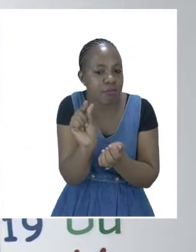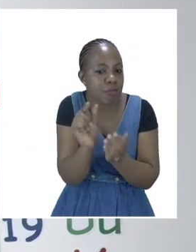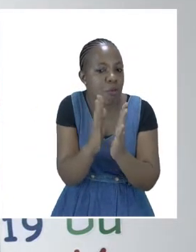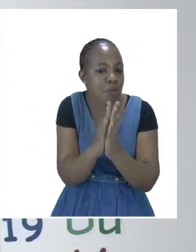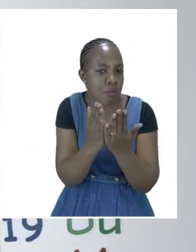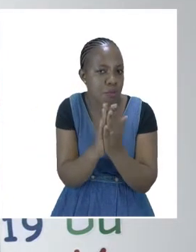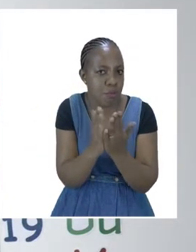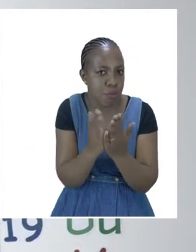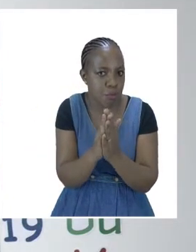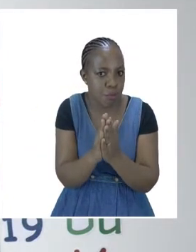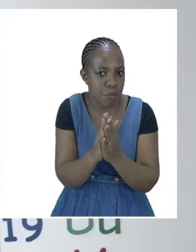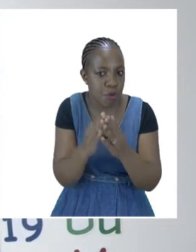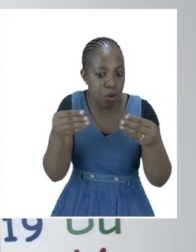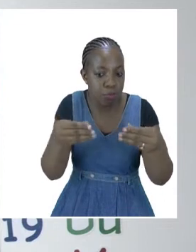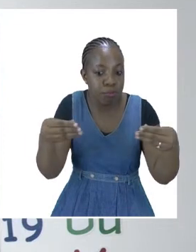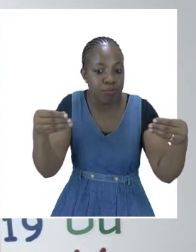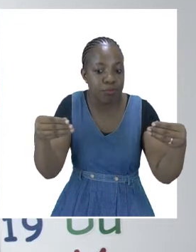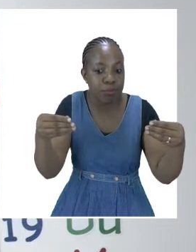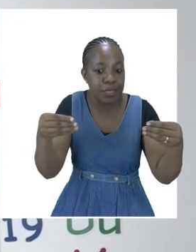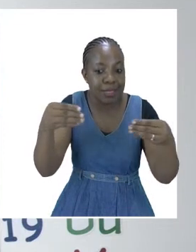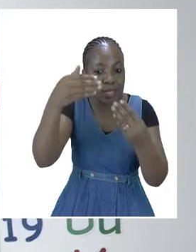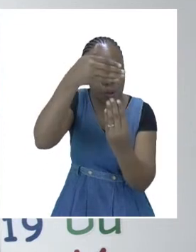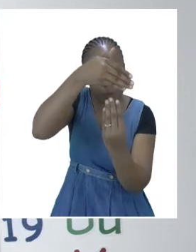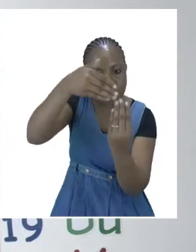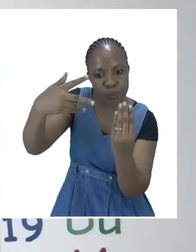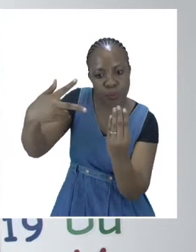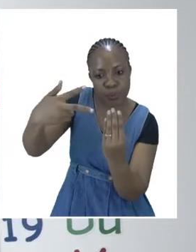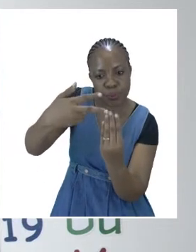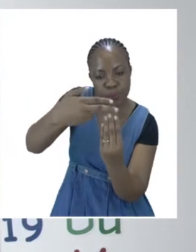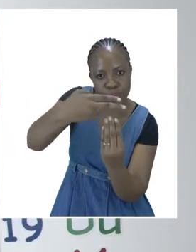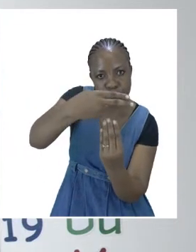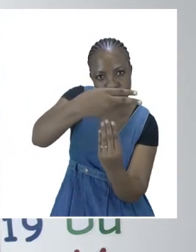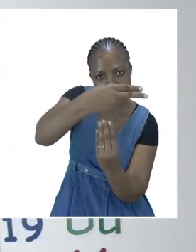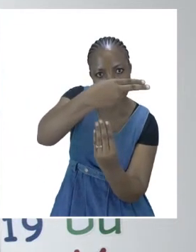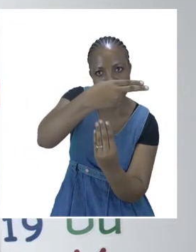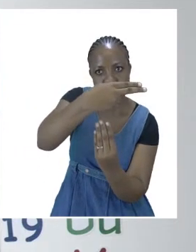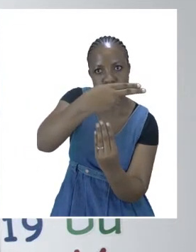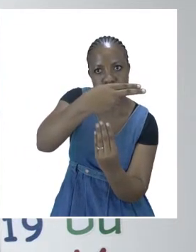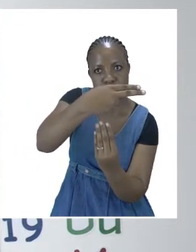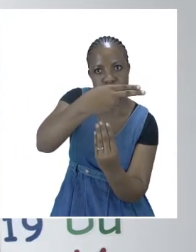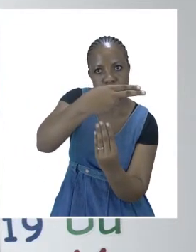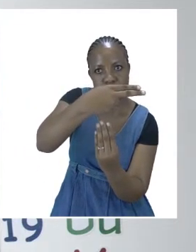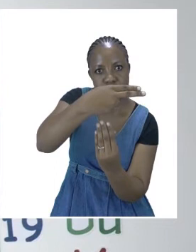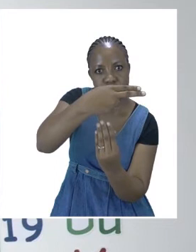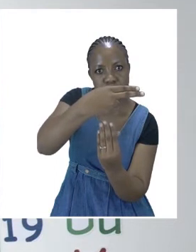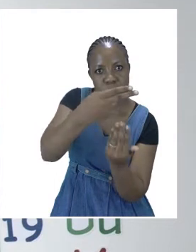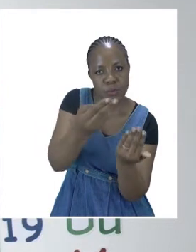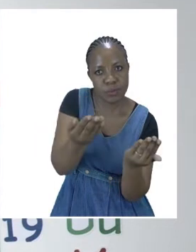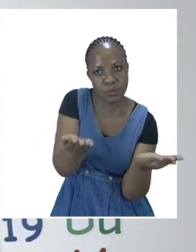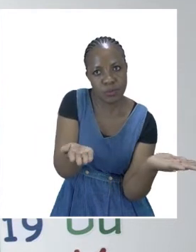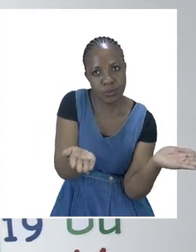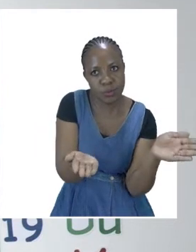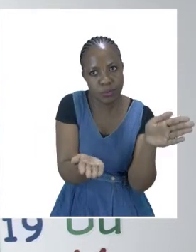booklet. Please cut the top of the lesson booklet with a pair of scissors and fold